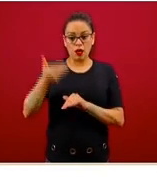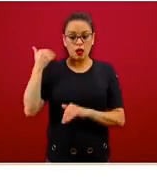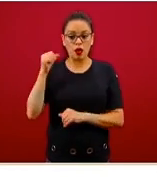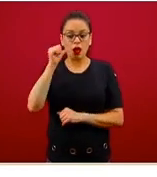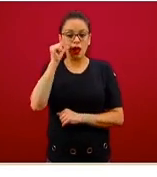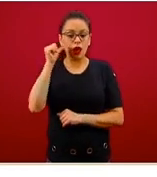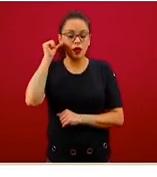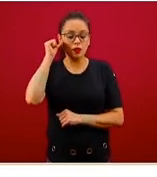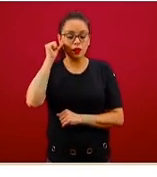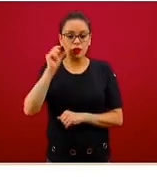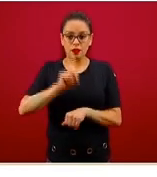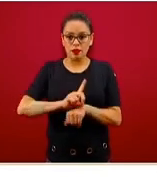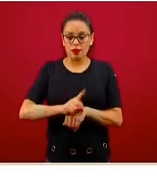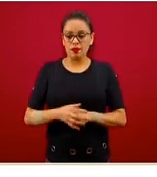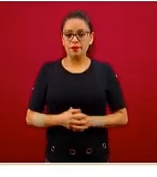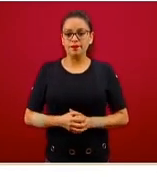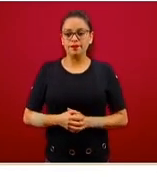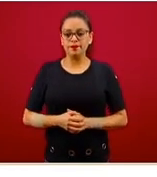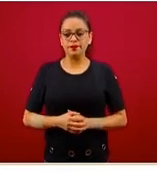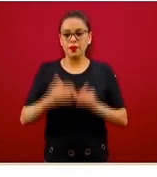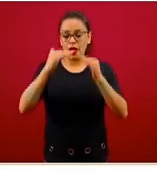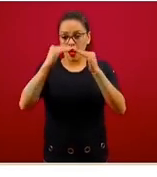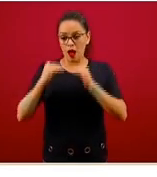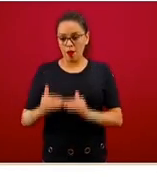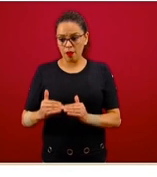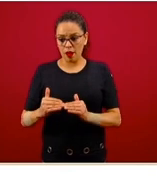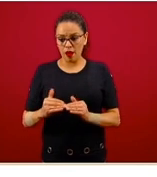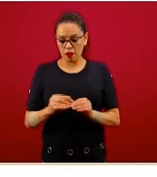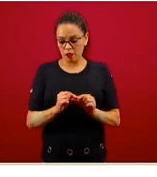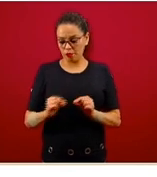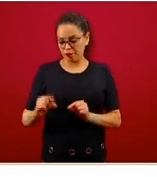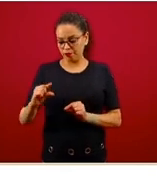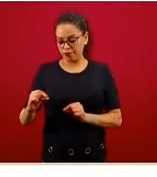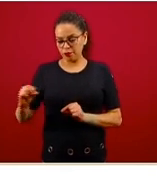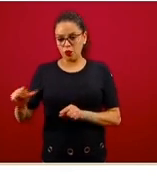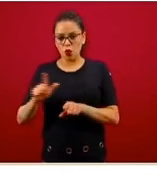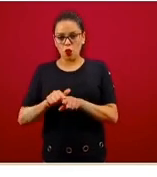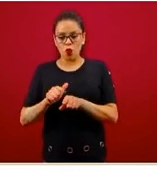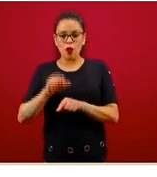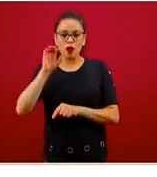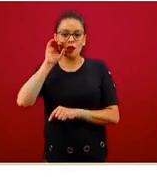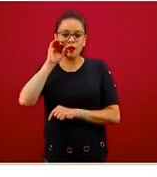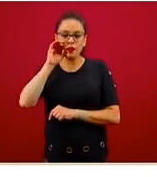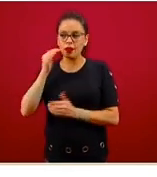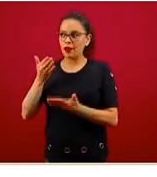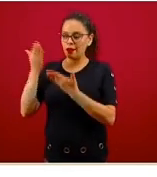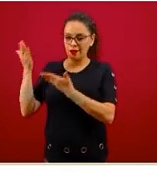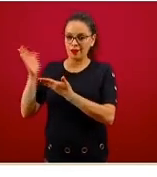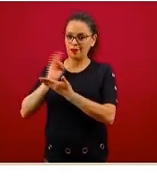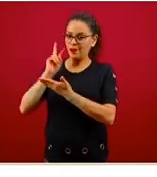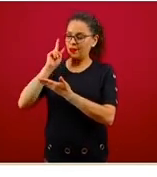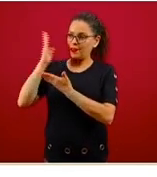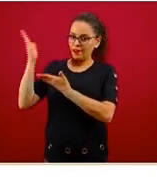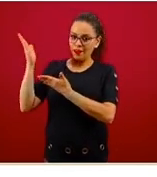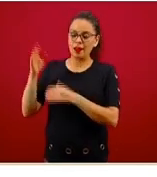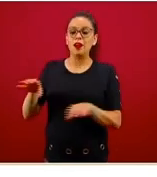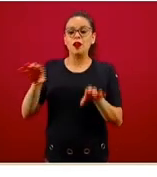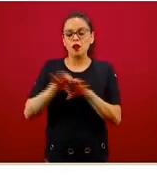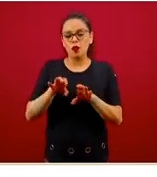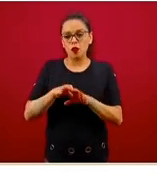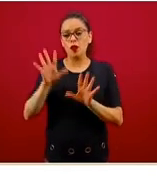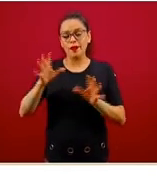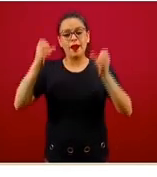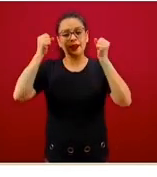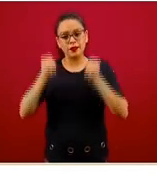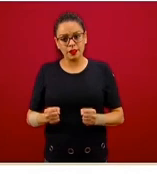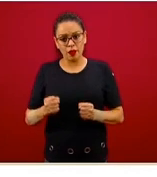1,047 cases, new cases confirmed in the last 24 hours, which accounts for 6.3% of